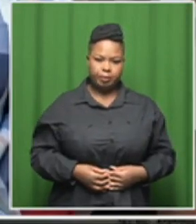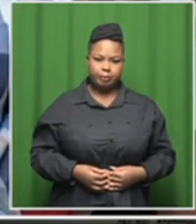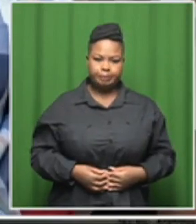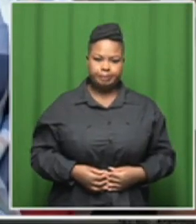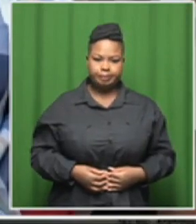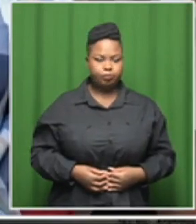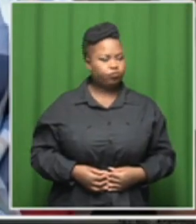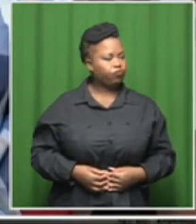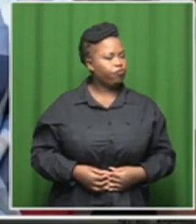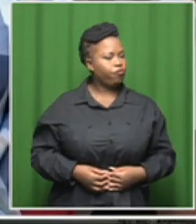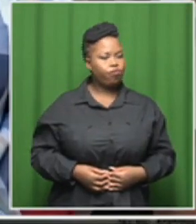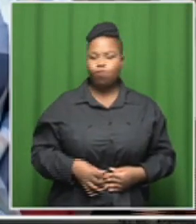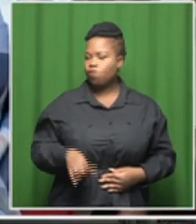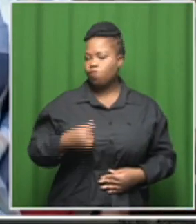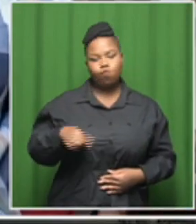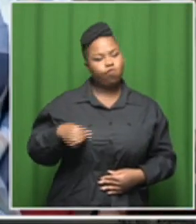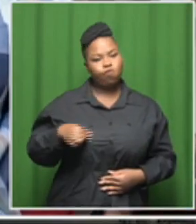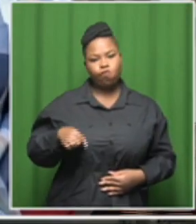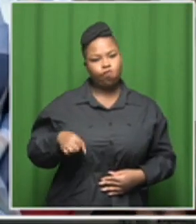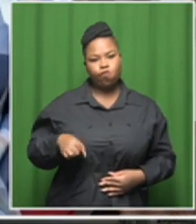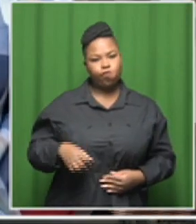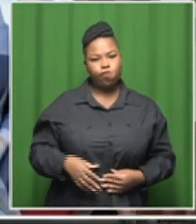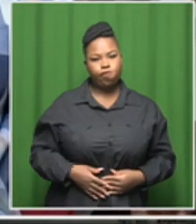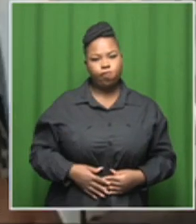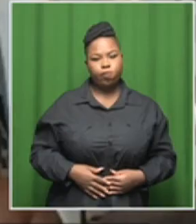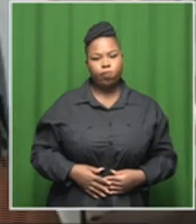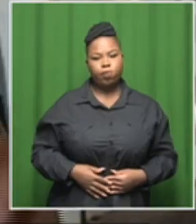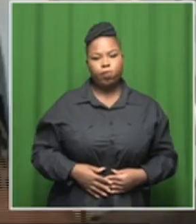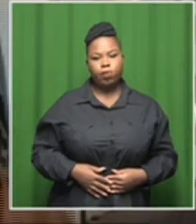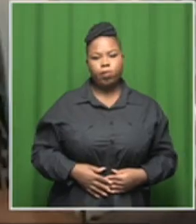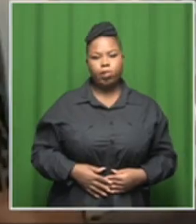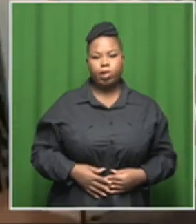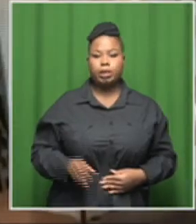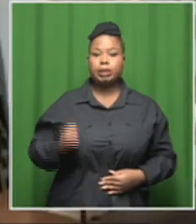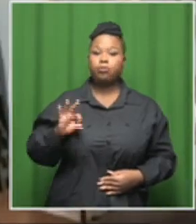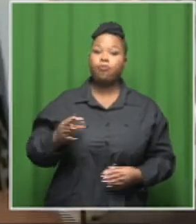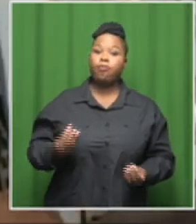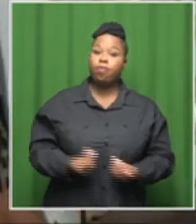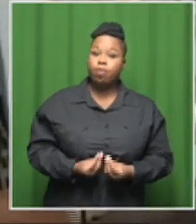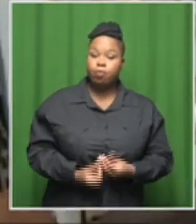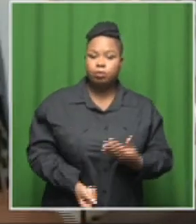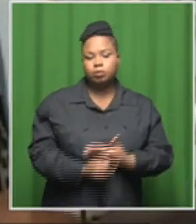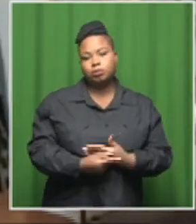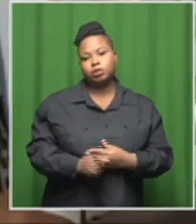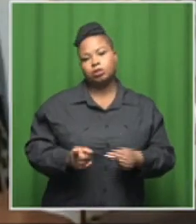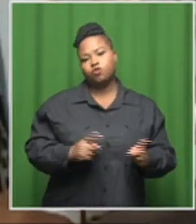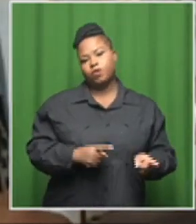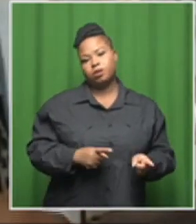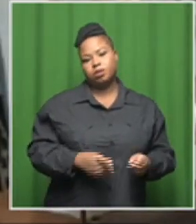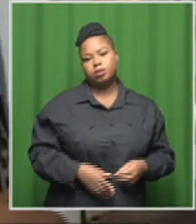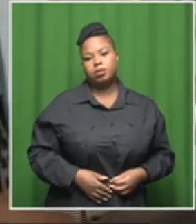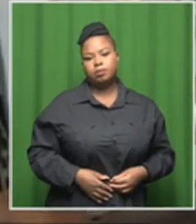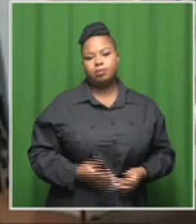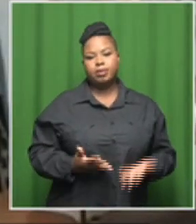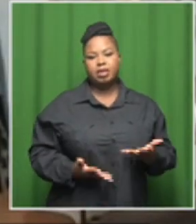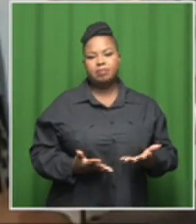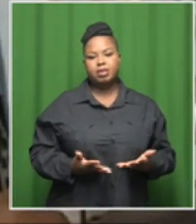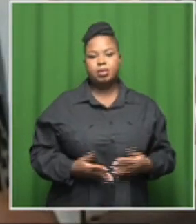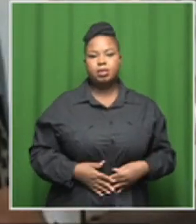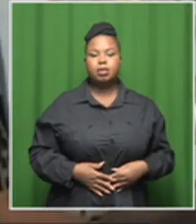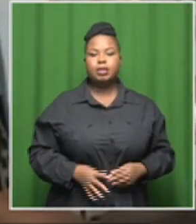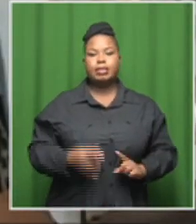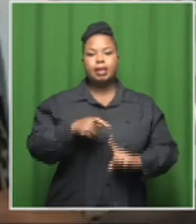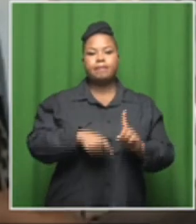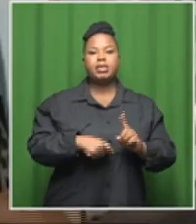No, not necessarily. Listen, if something happens in your Stokvel, let's talk about members taking someone's